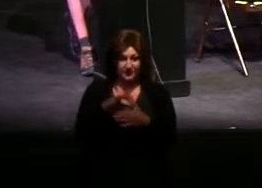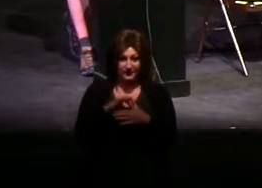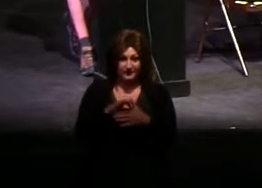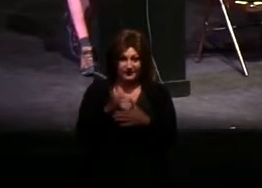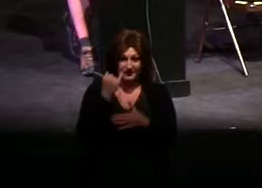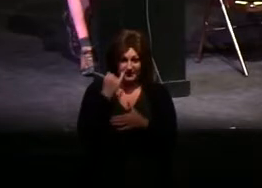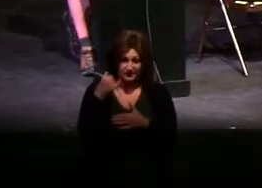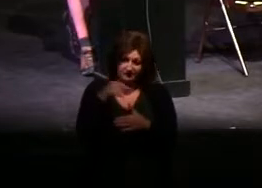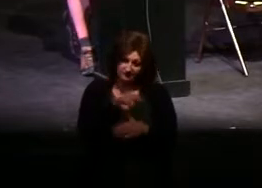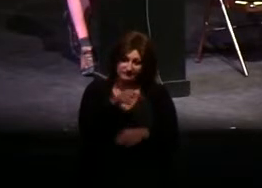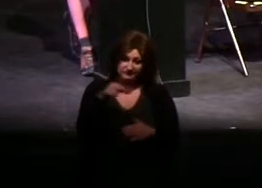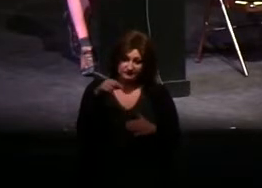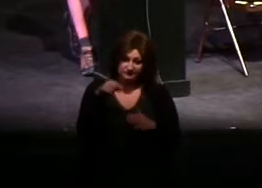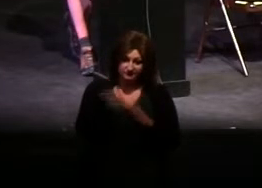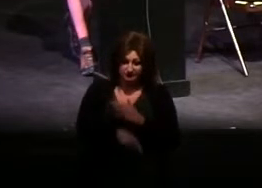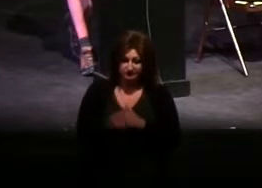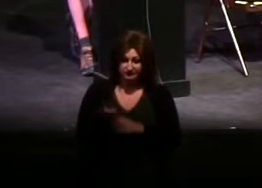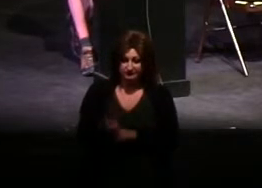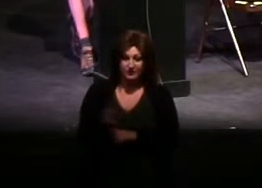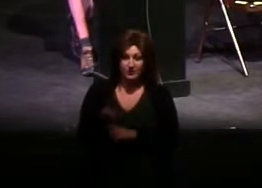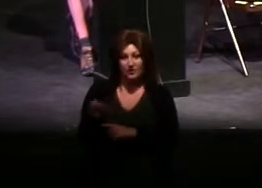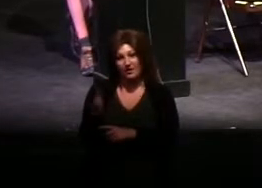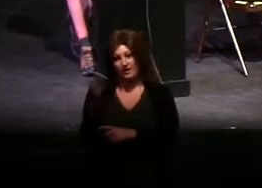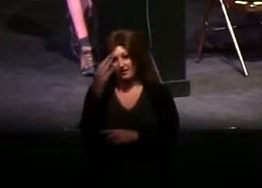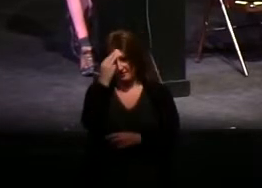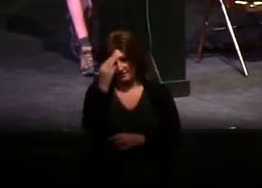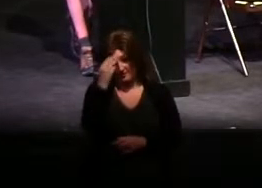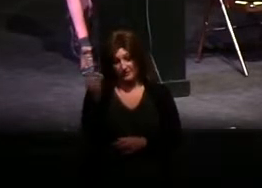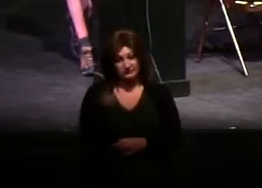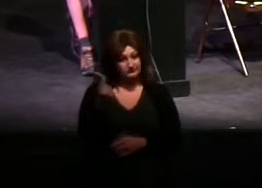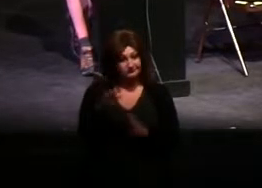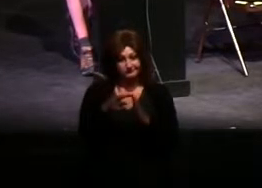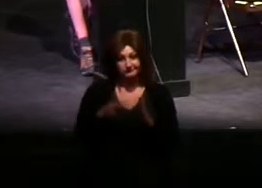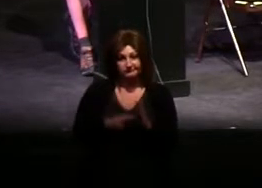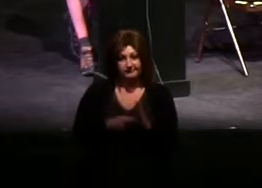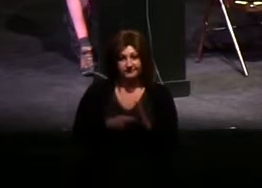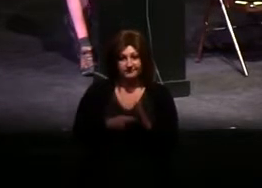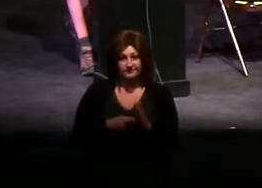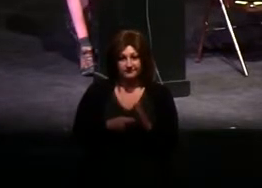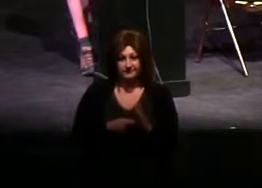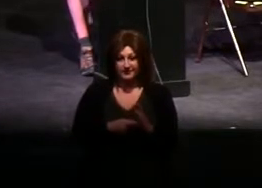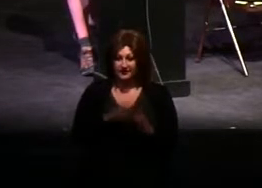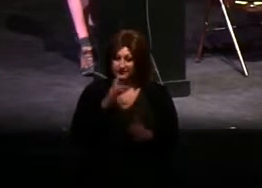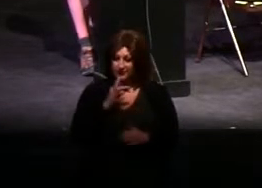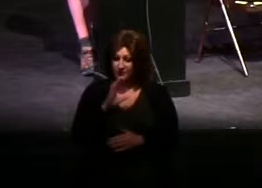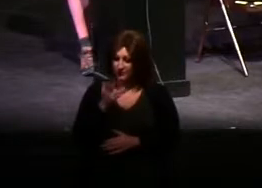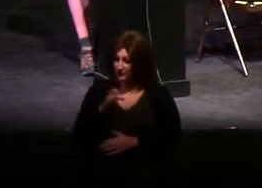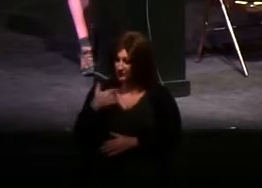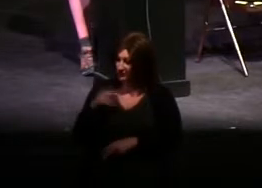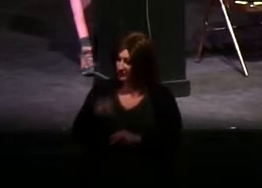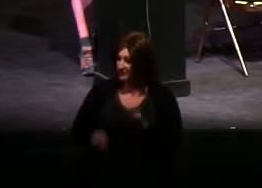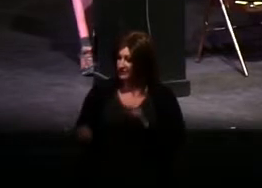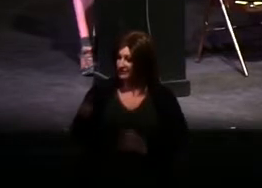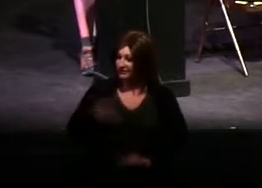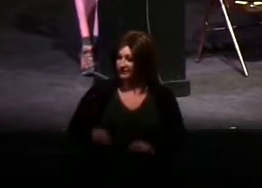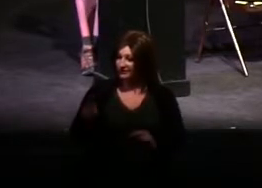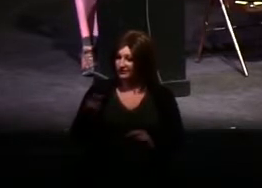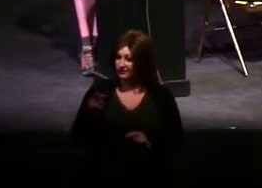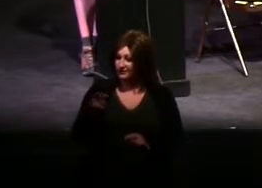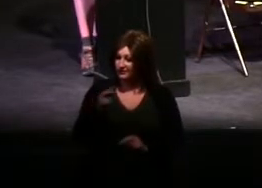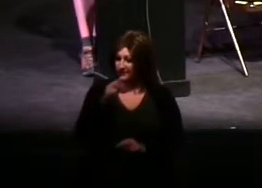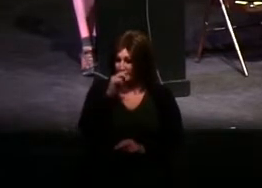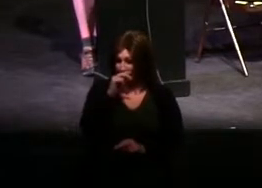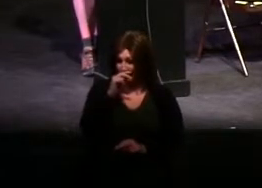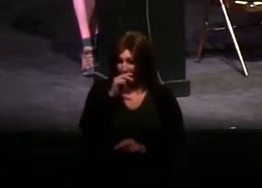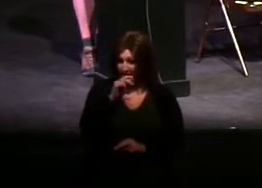meat that is slaughtered by himself or by another Muslim." As Keita spoke, Cheryl studied him and scraped the